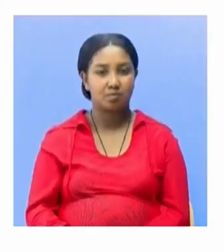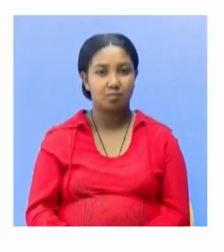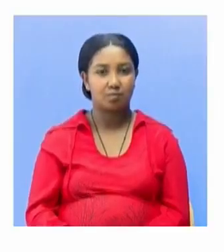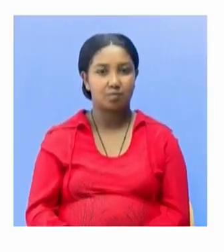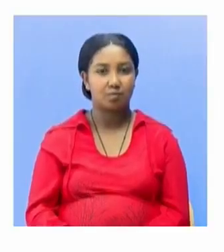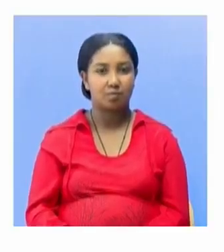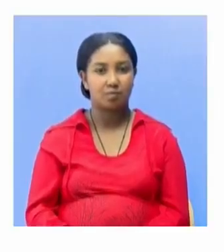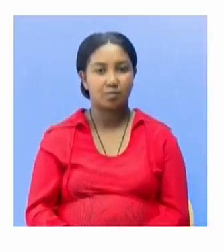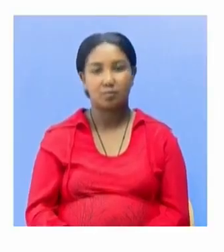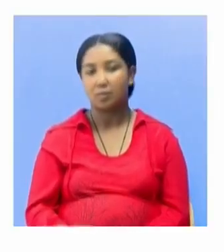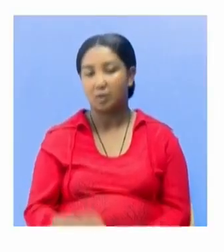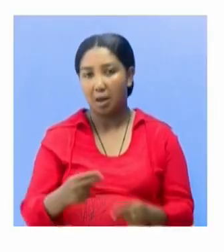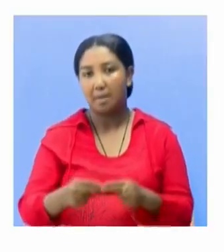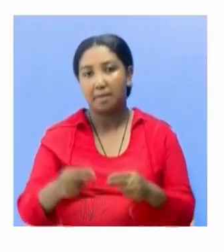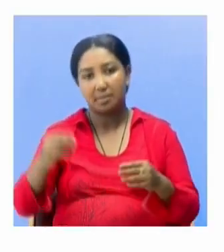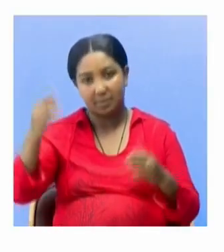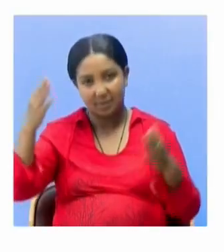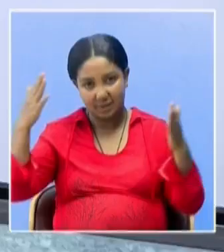Yeah.